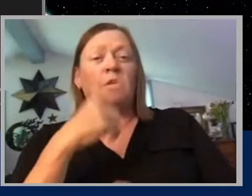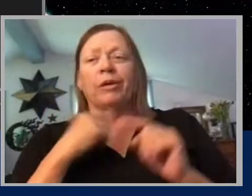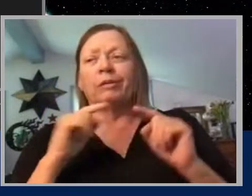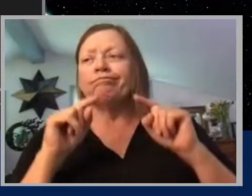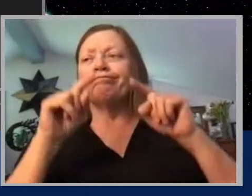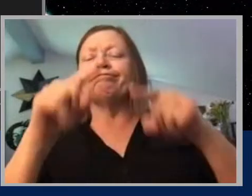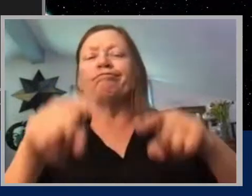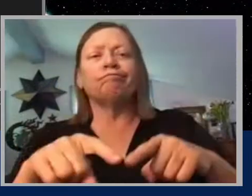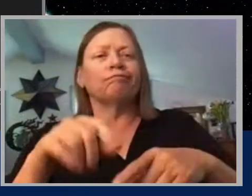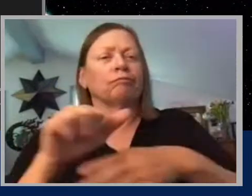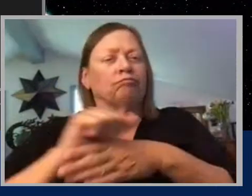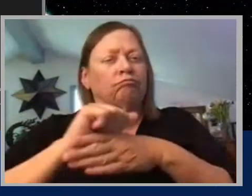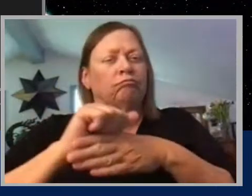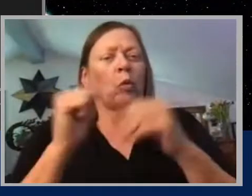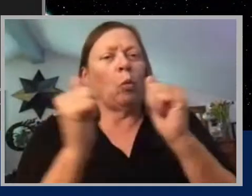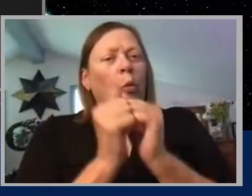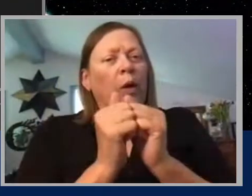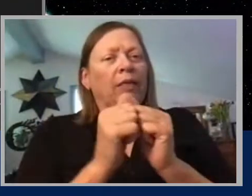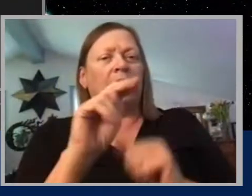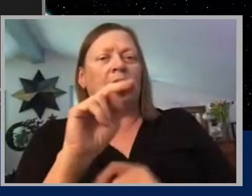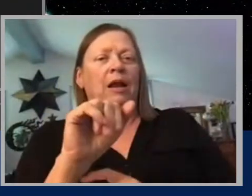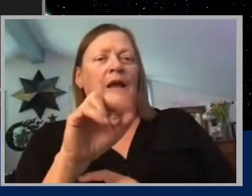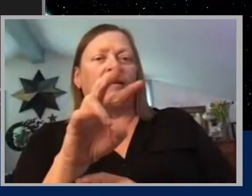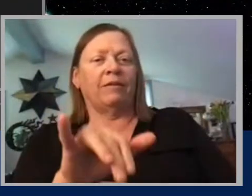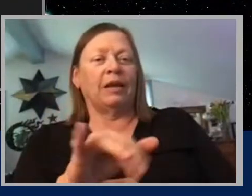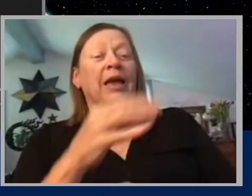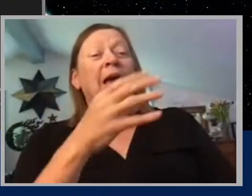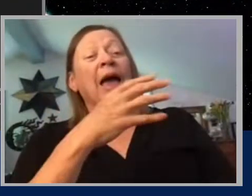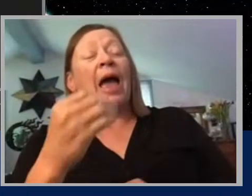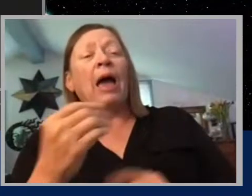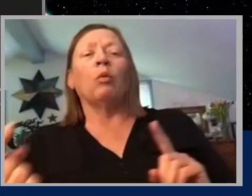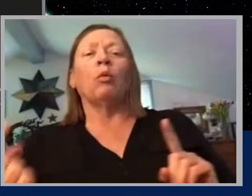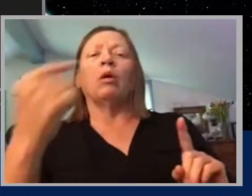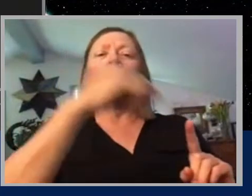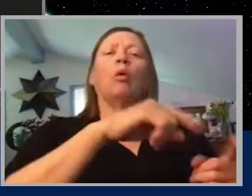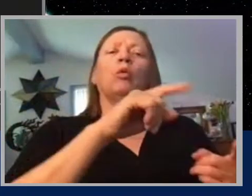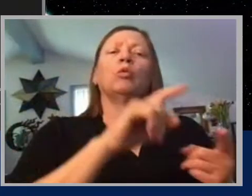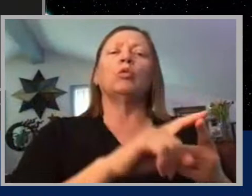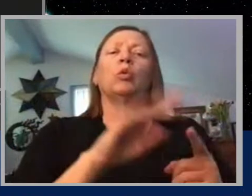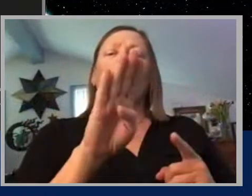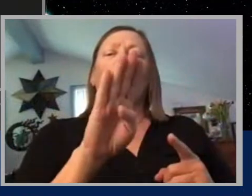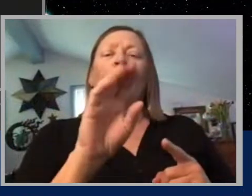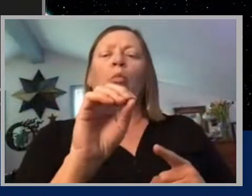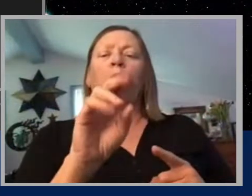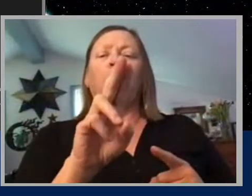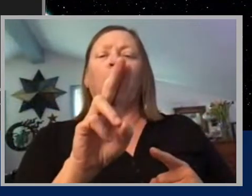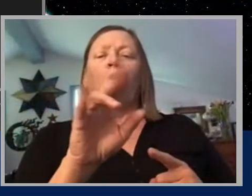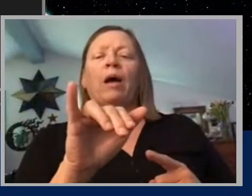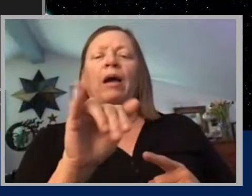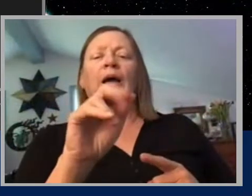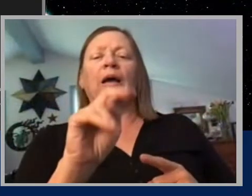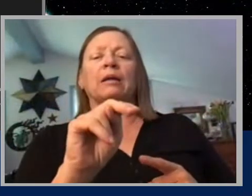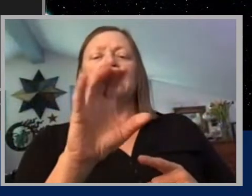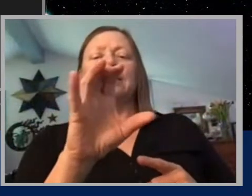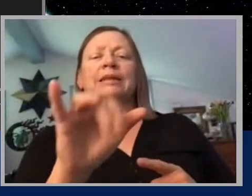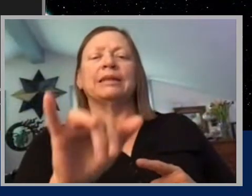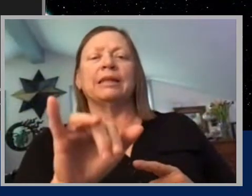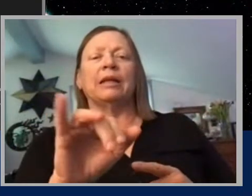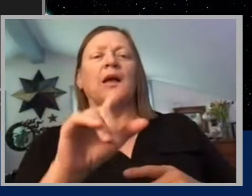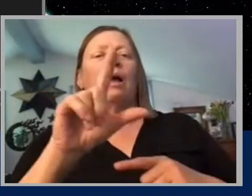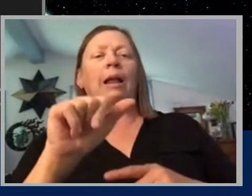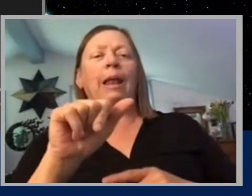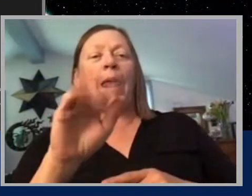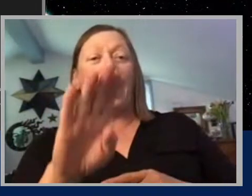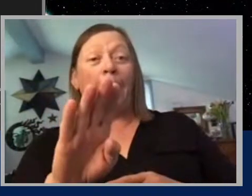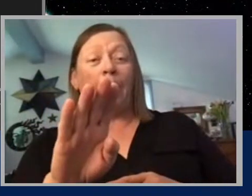buoyancy lab at JSC where we train them also. And they love being part of the recovery